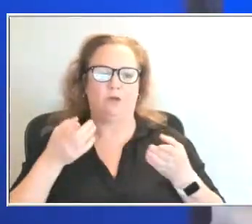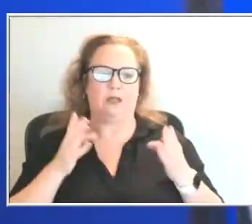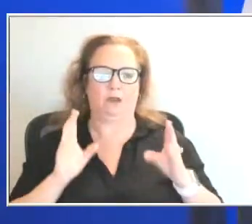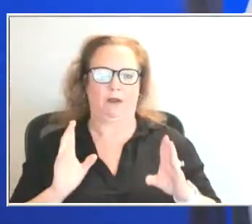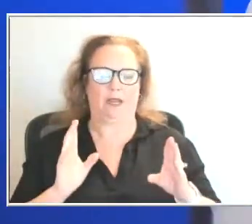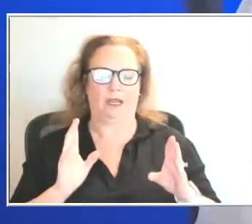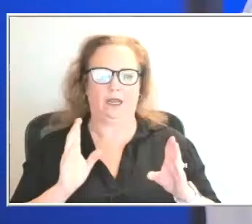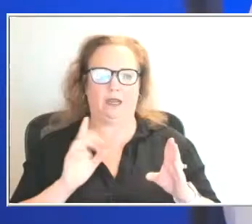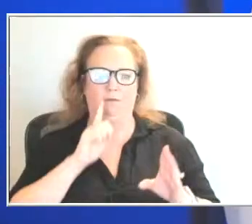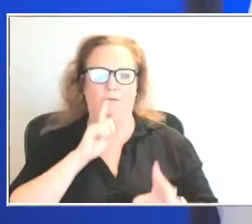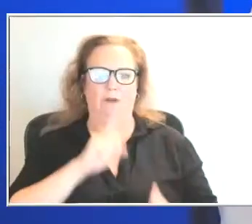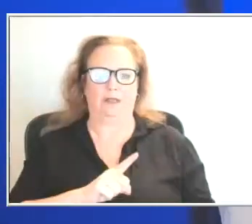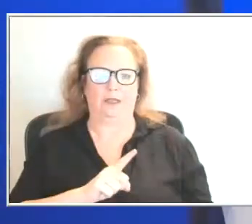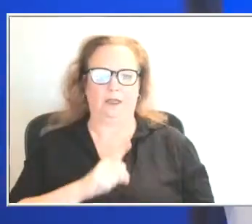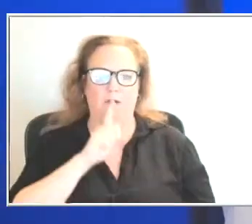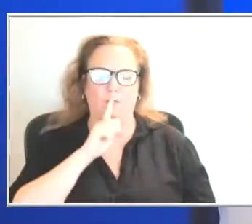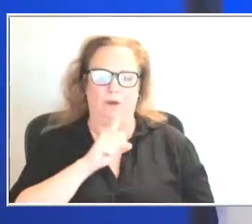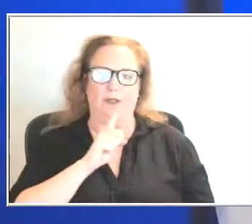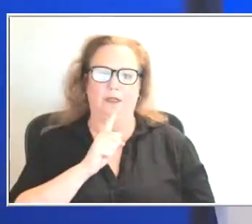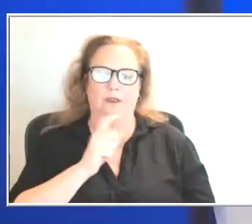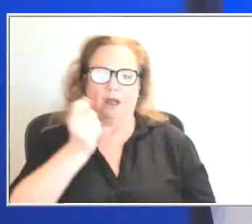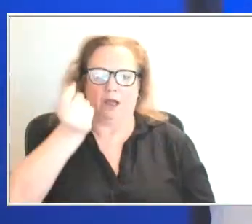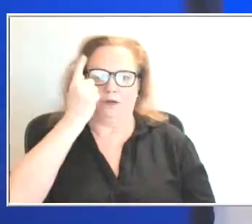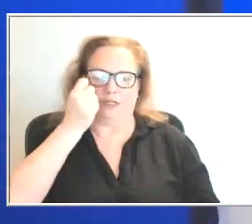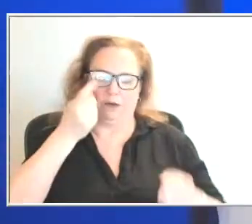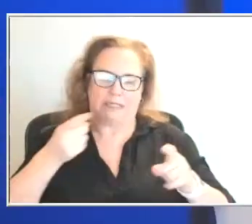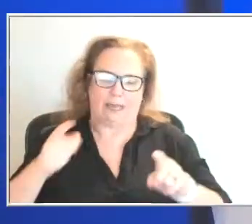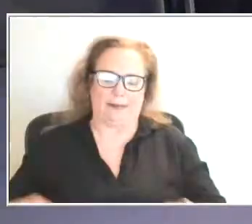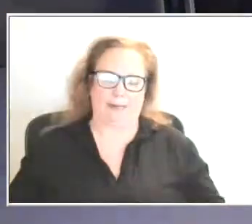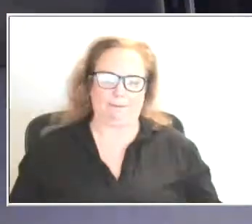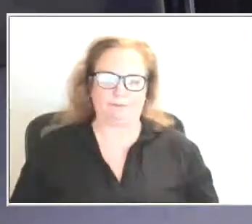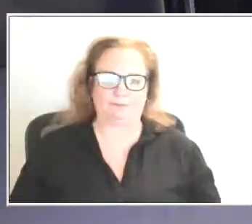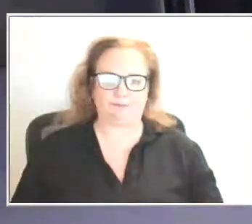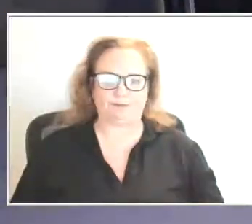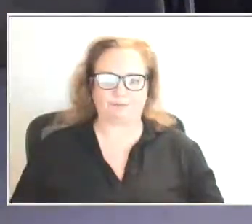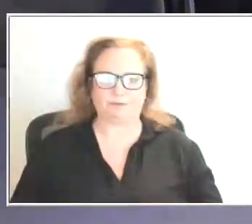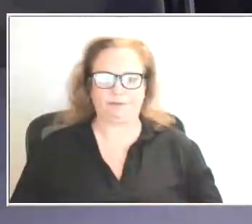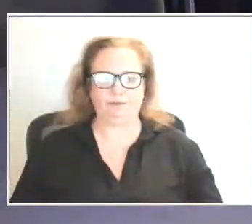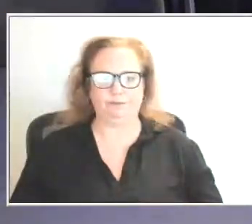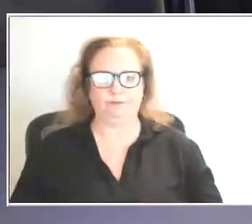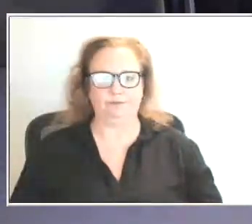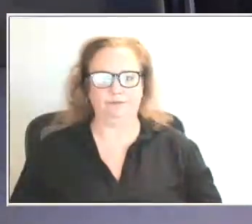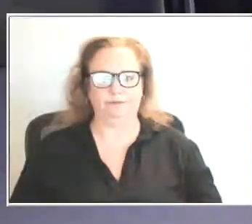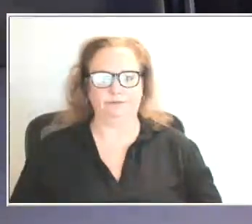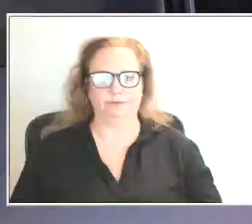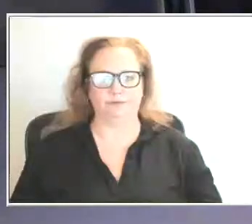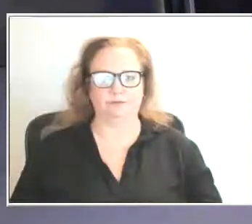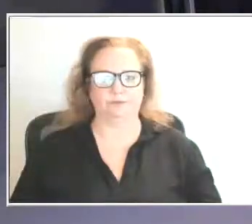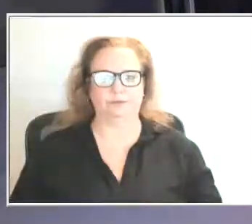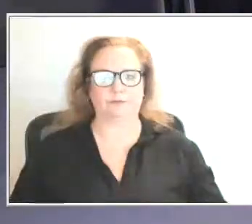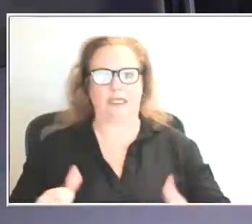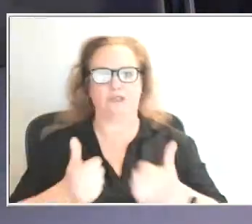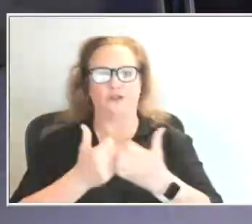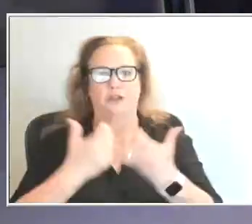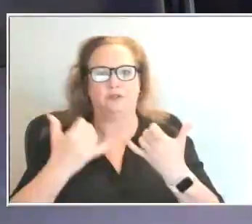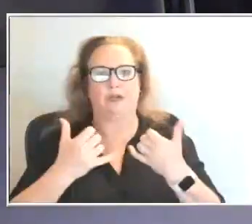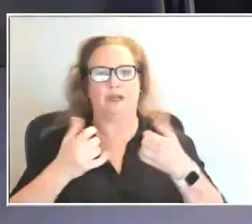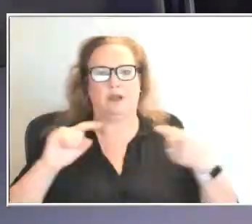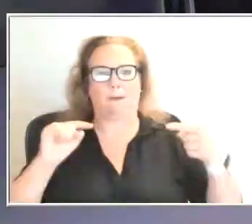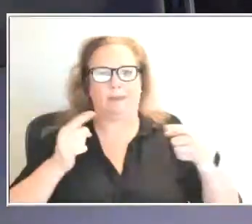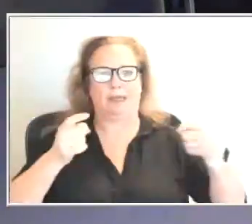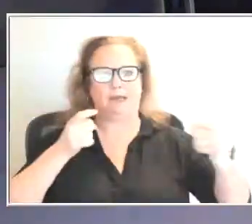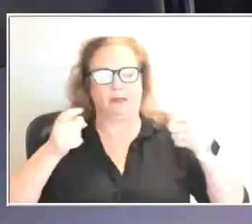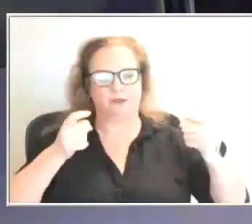really what is going on with what's happening with them. You know, it's challenging right now in pain management, isn't it, with